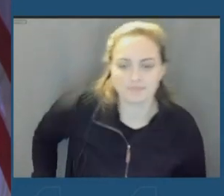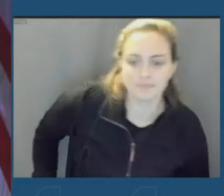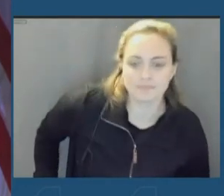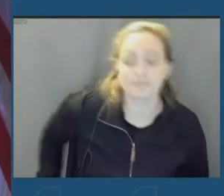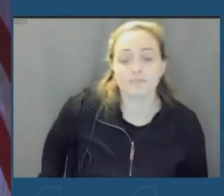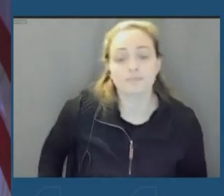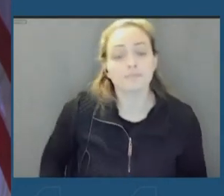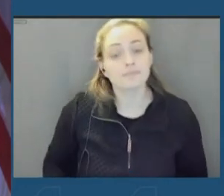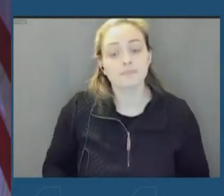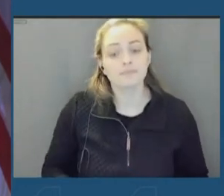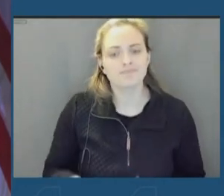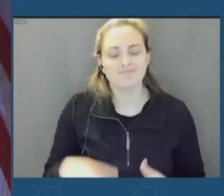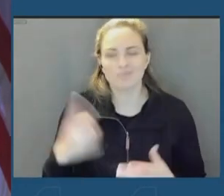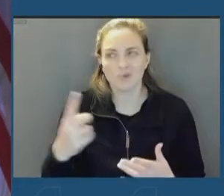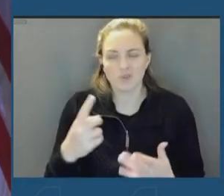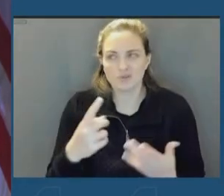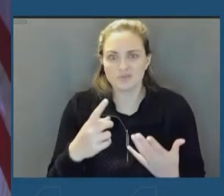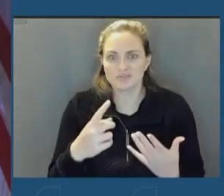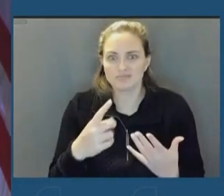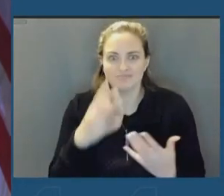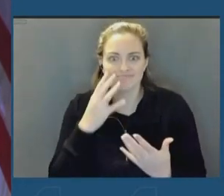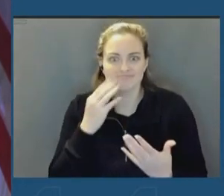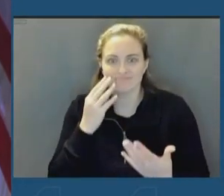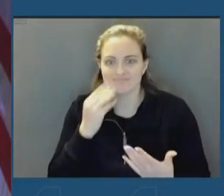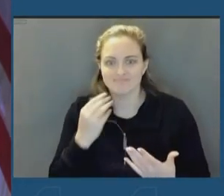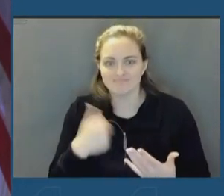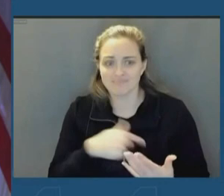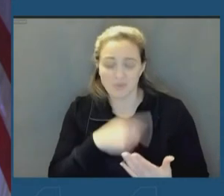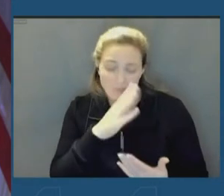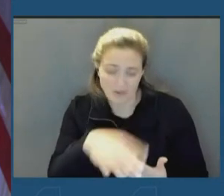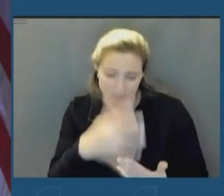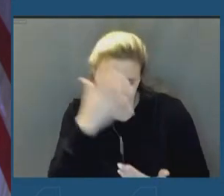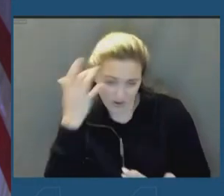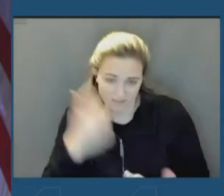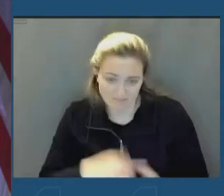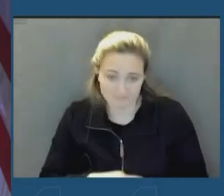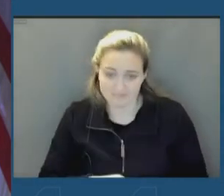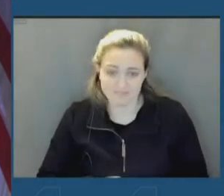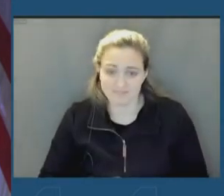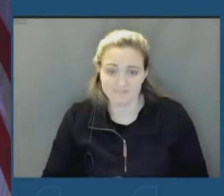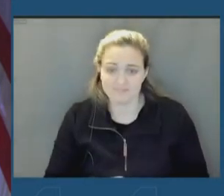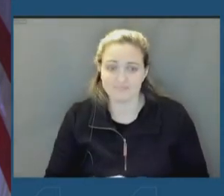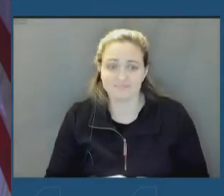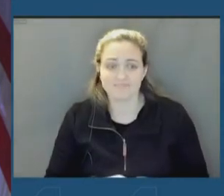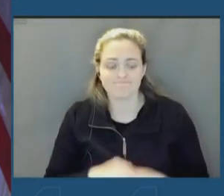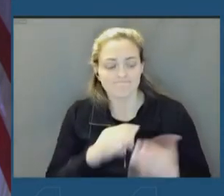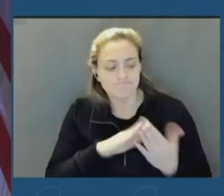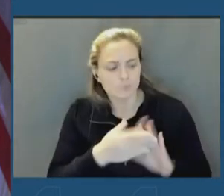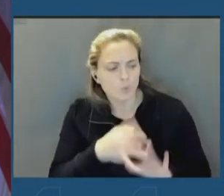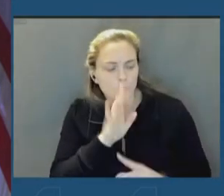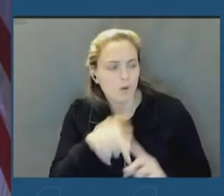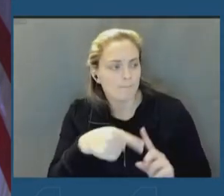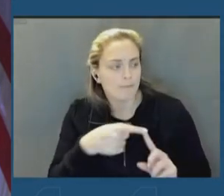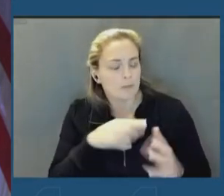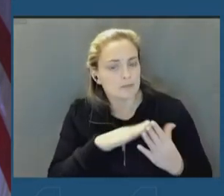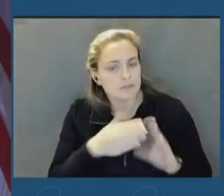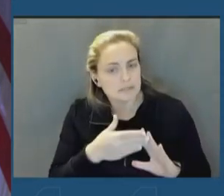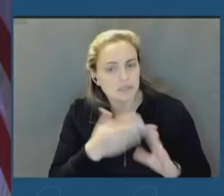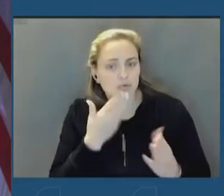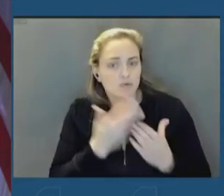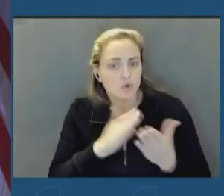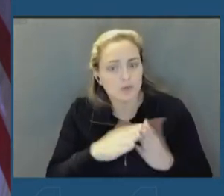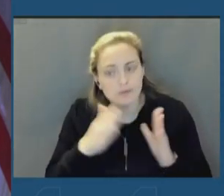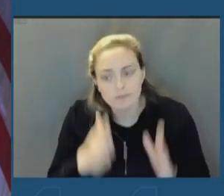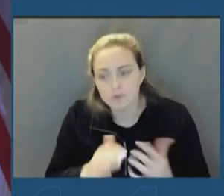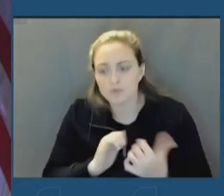It has been one of those experiences that we will never forget. As a community, we talk about the City of Good Neighbors and how we've